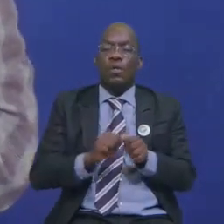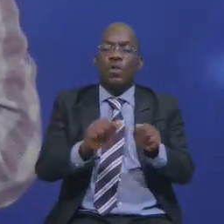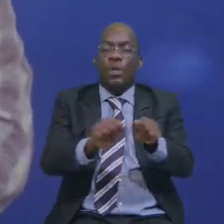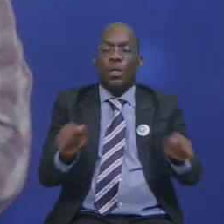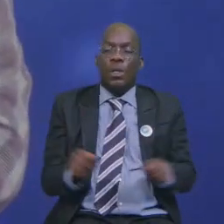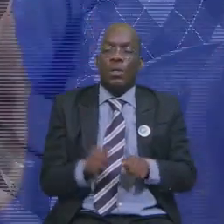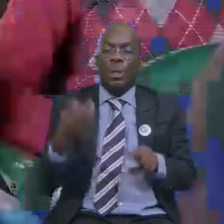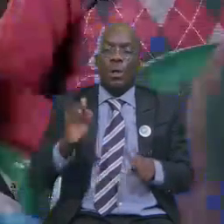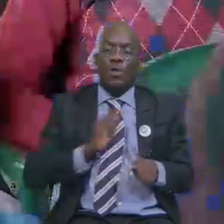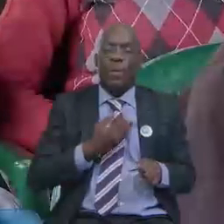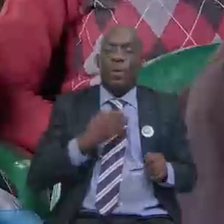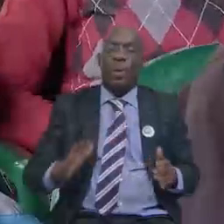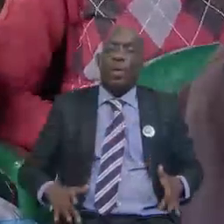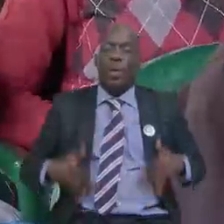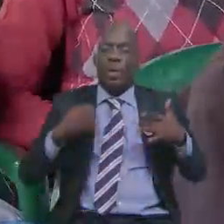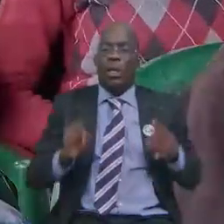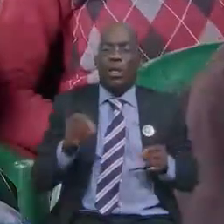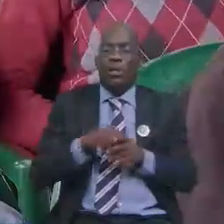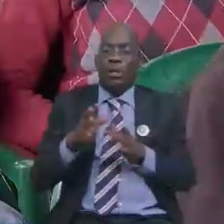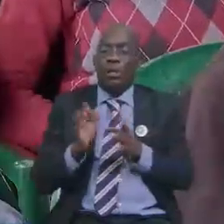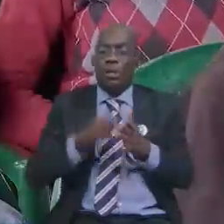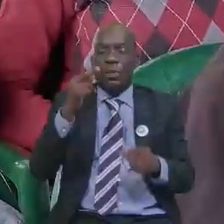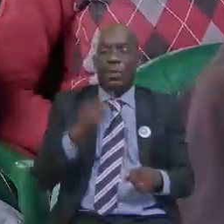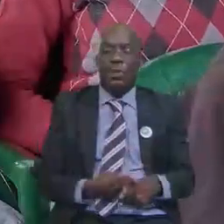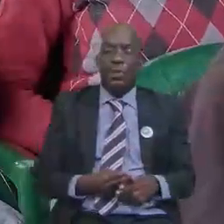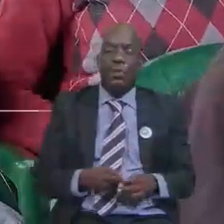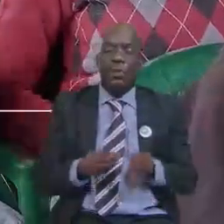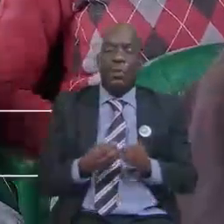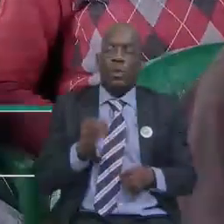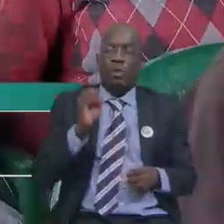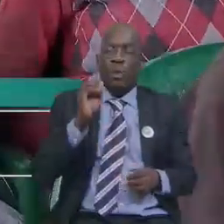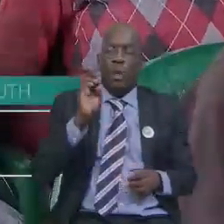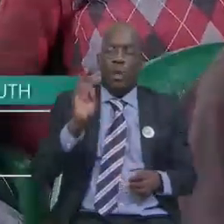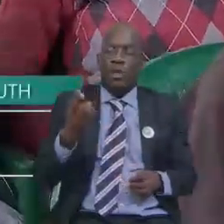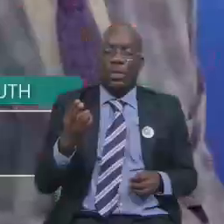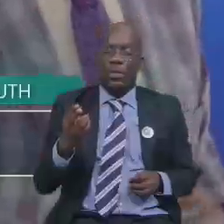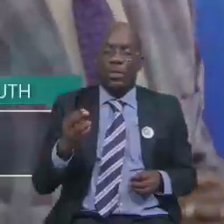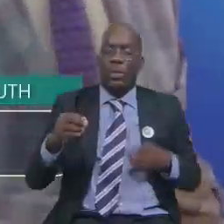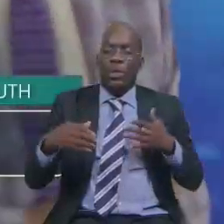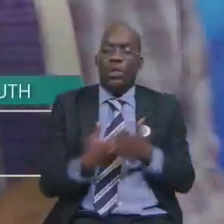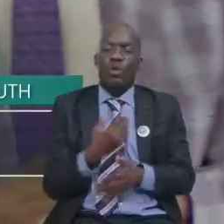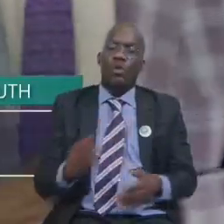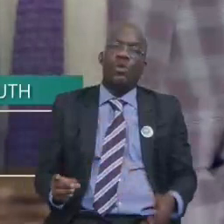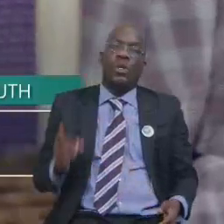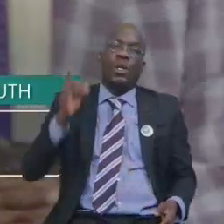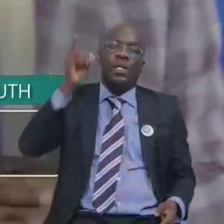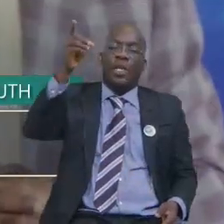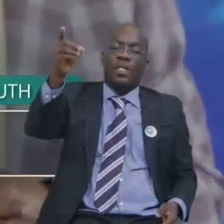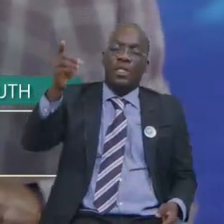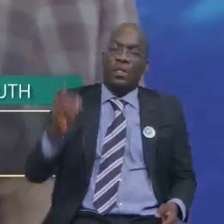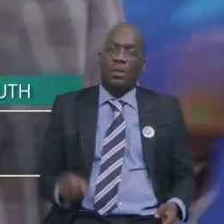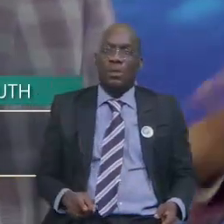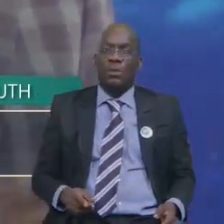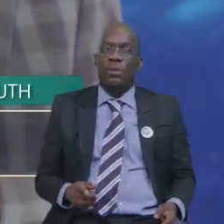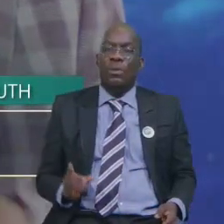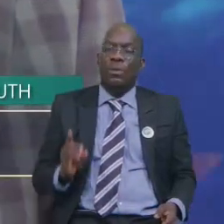lives in Jesus' name. Number seven, a new destiny, a new destiny